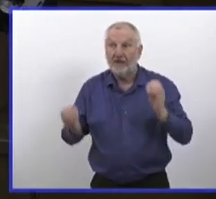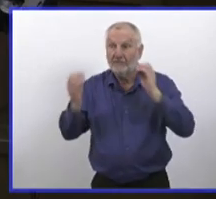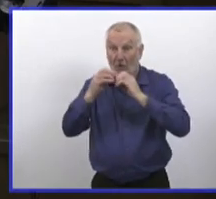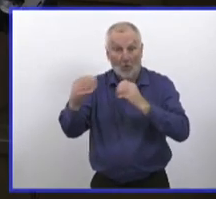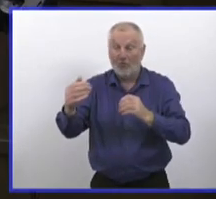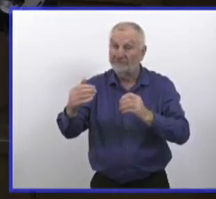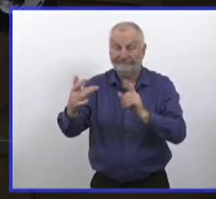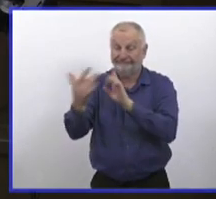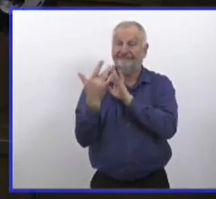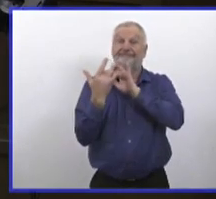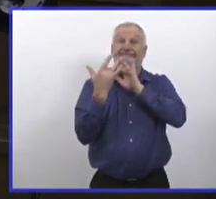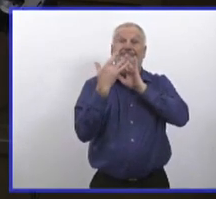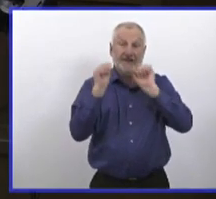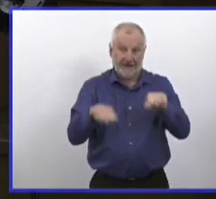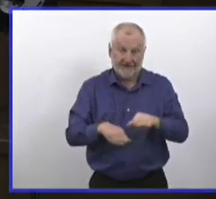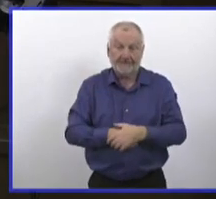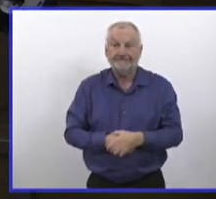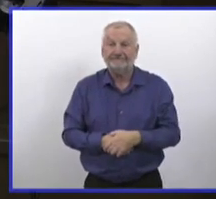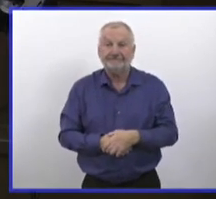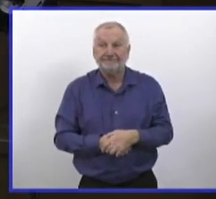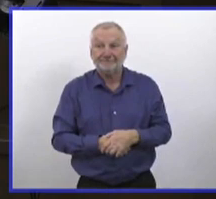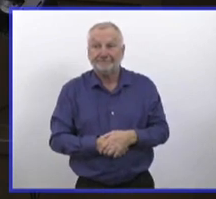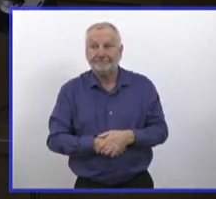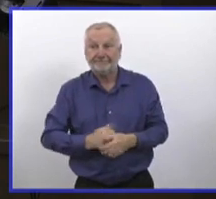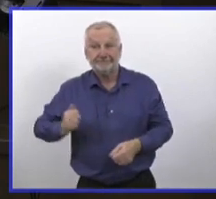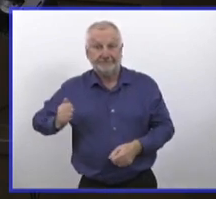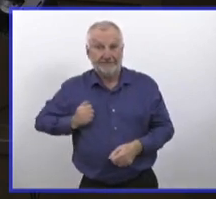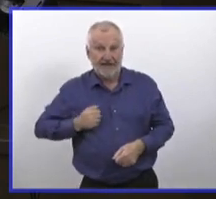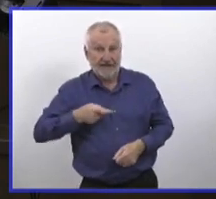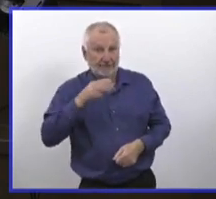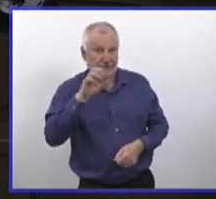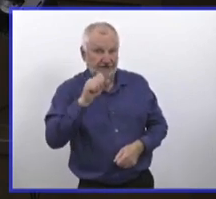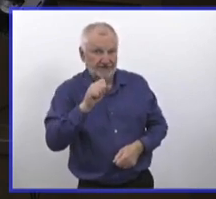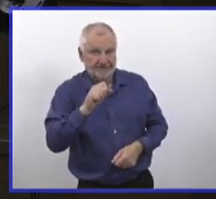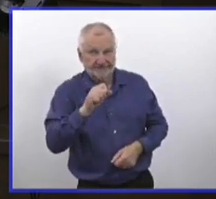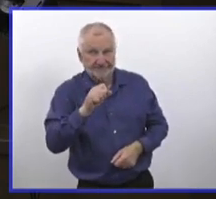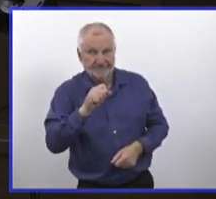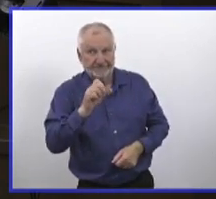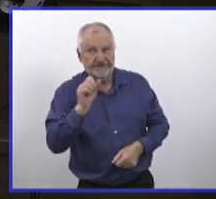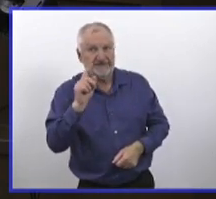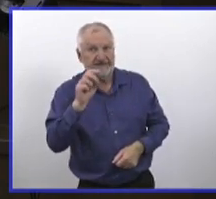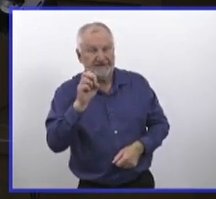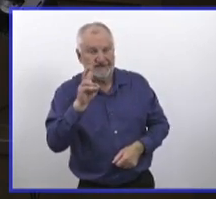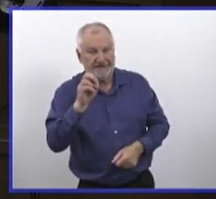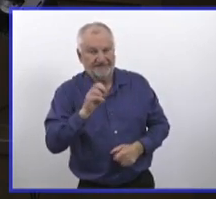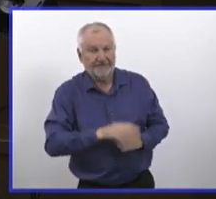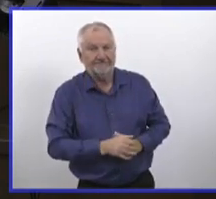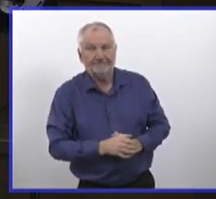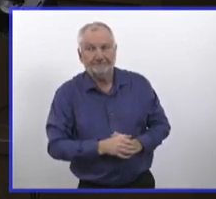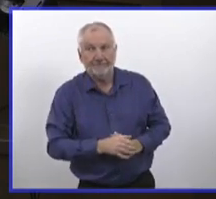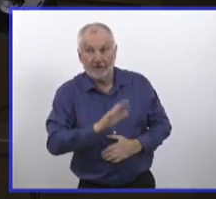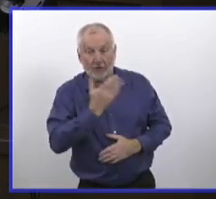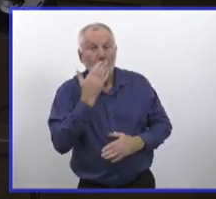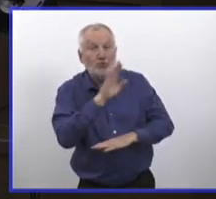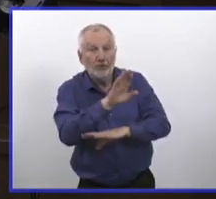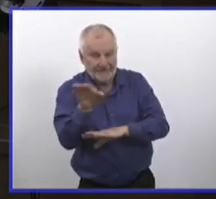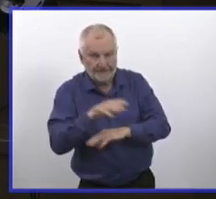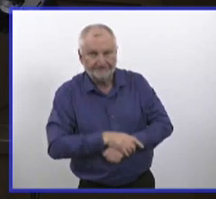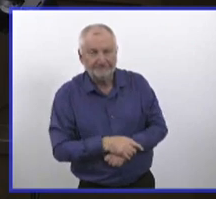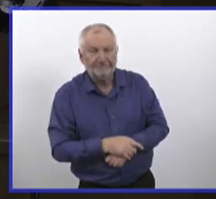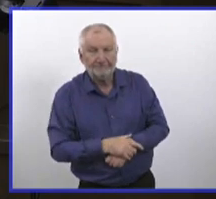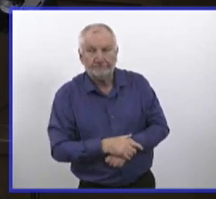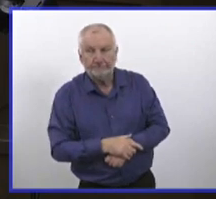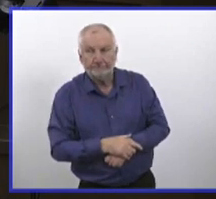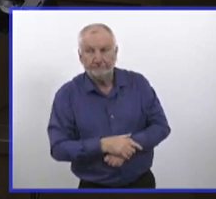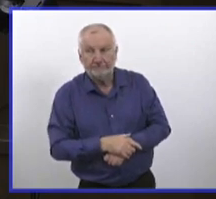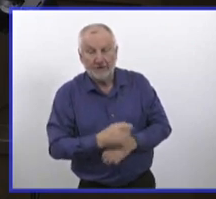From the Canadian Press, Steve. Good afternoon. Just going through the list that has just been